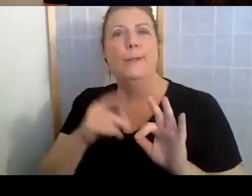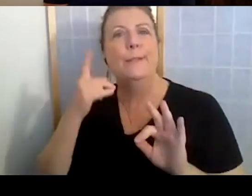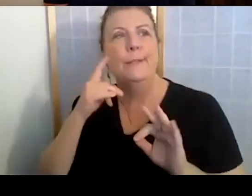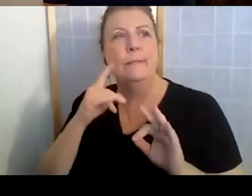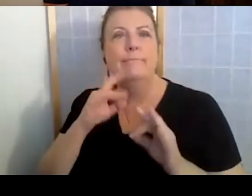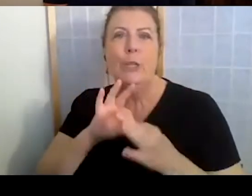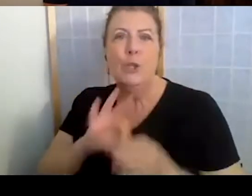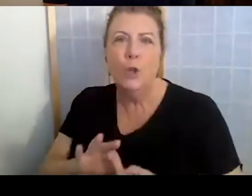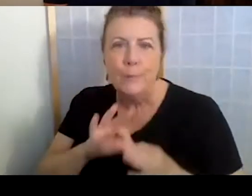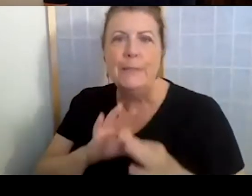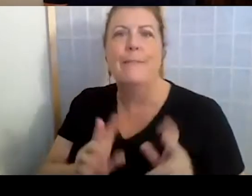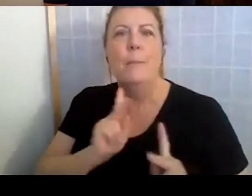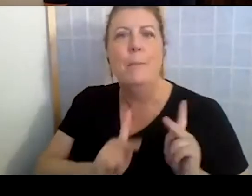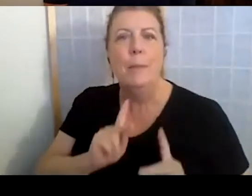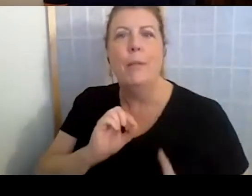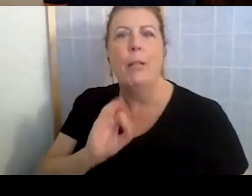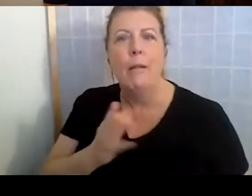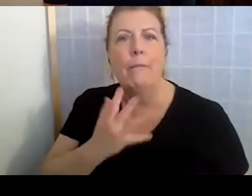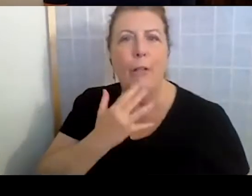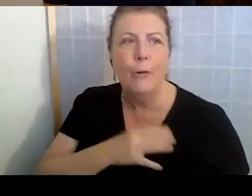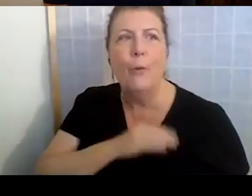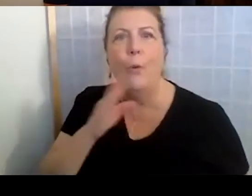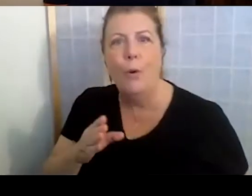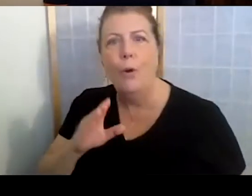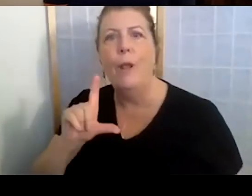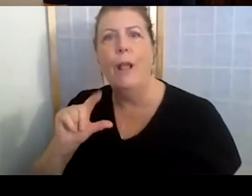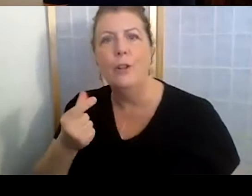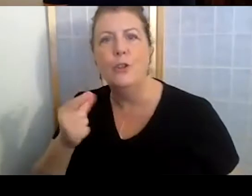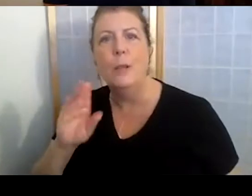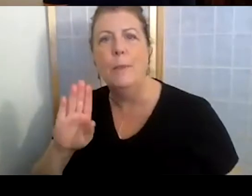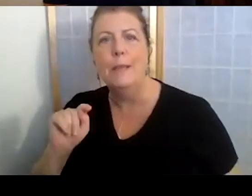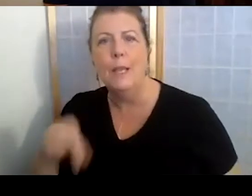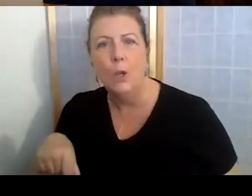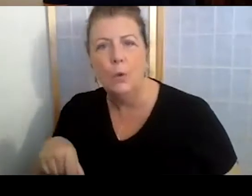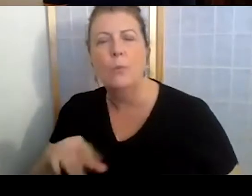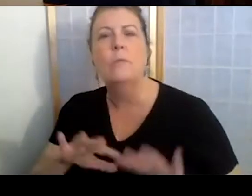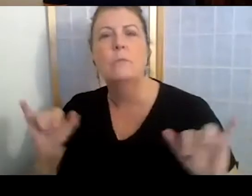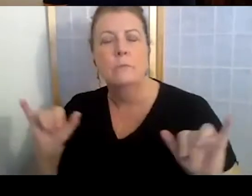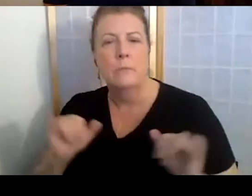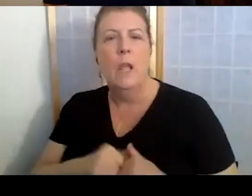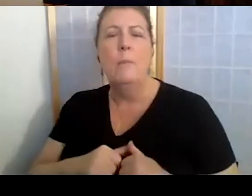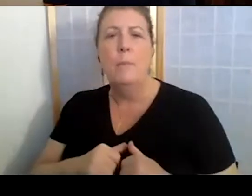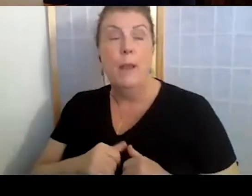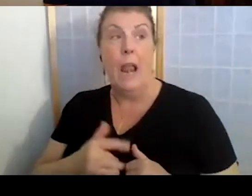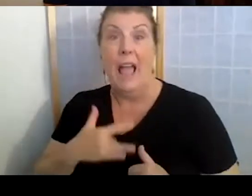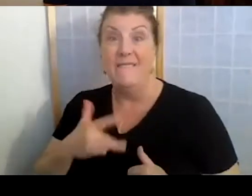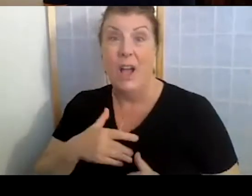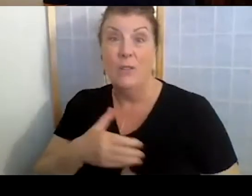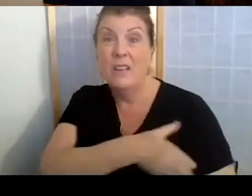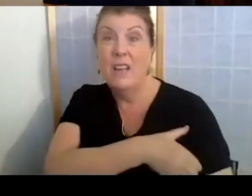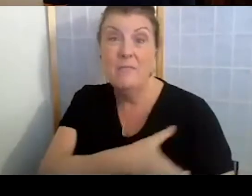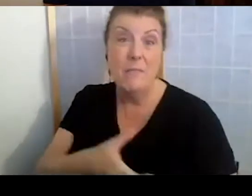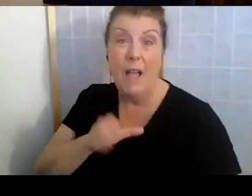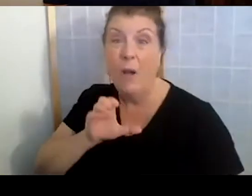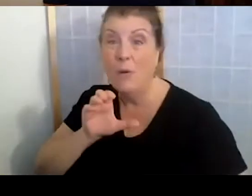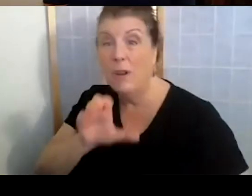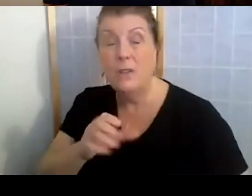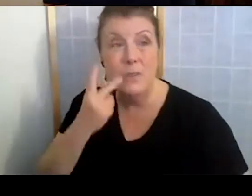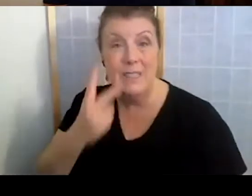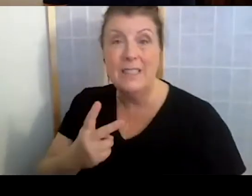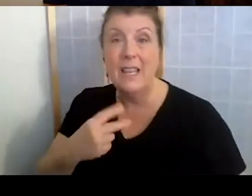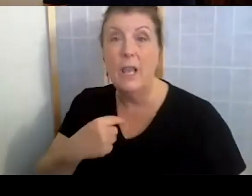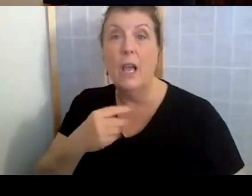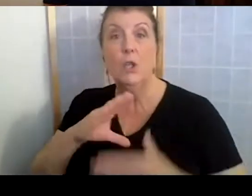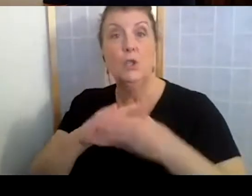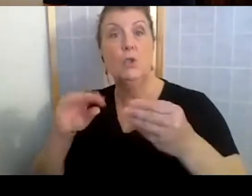found it incredibly empowering to see it on screen, to see a story told by women, through women, for women, for everybody,